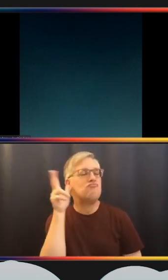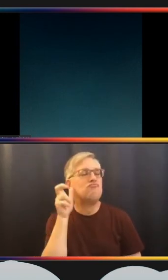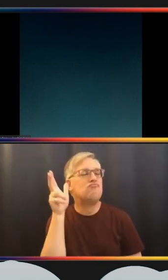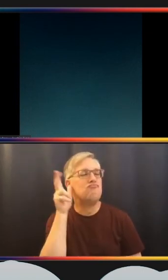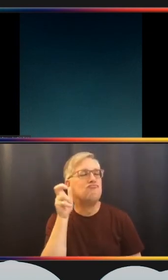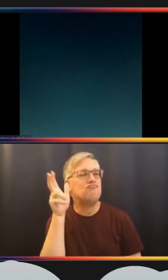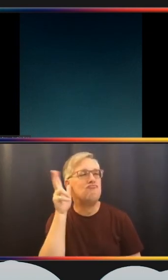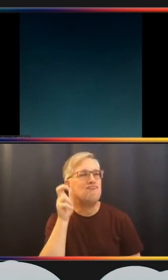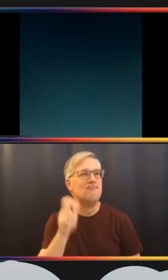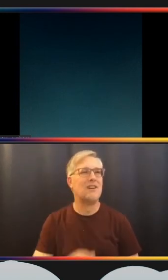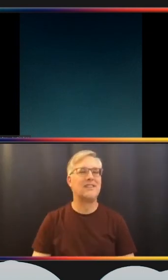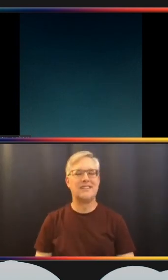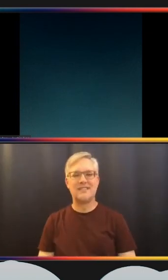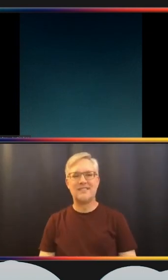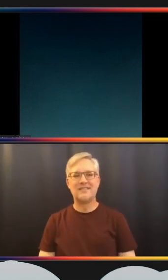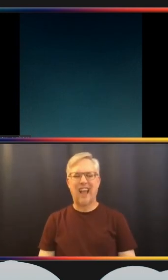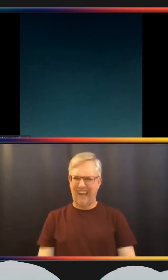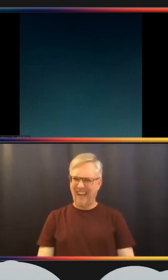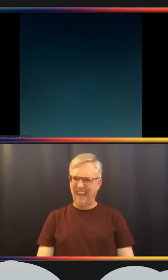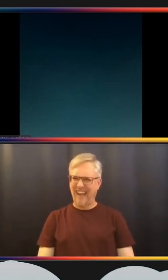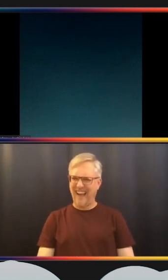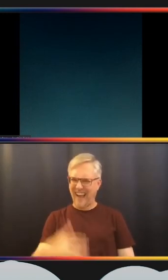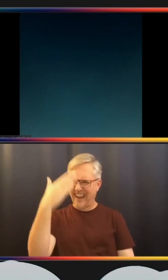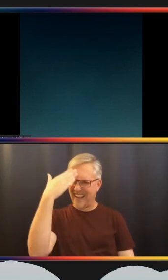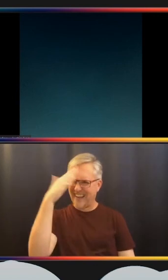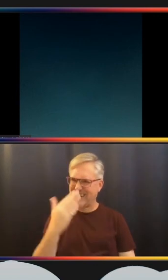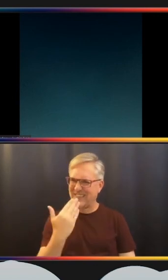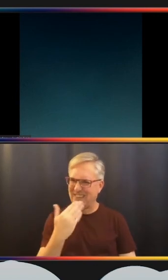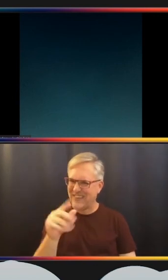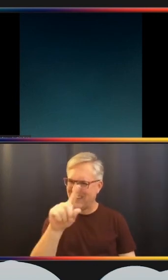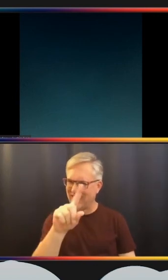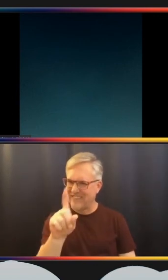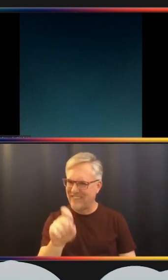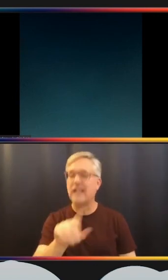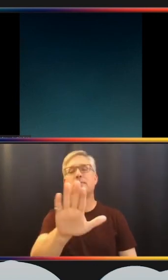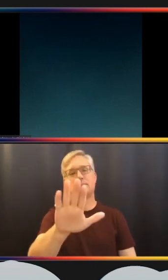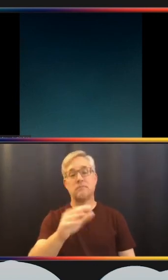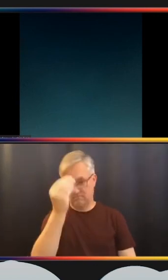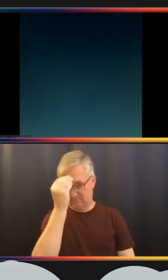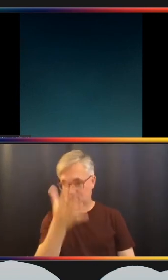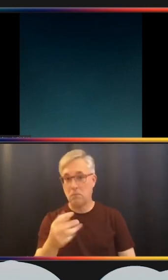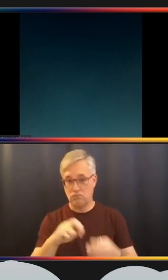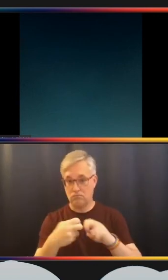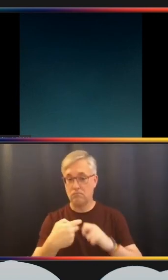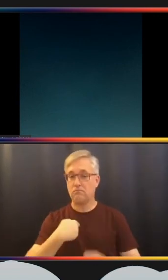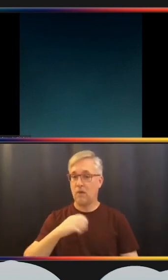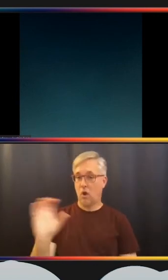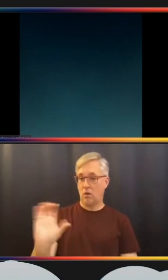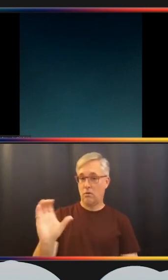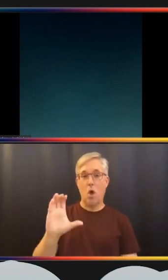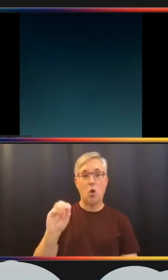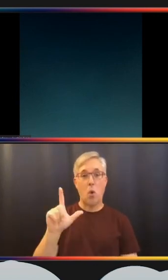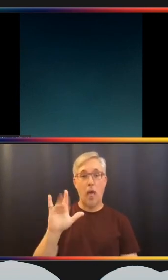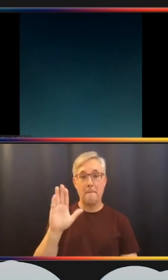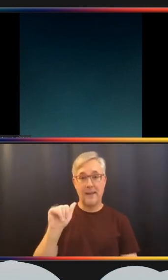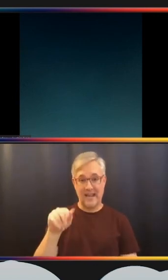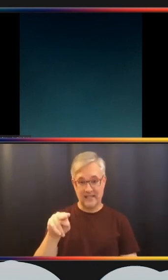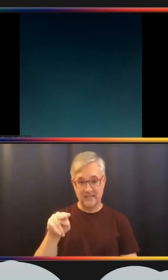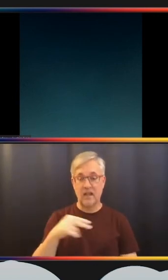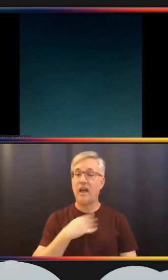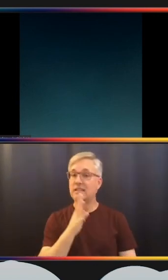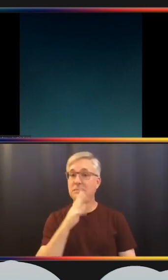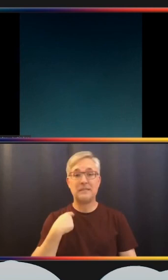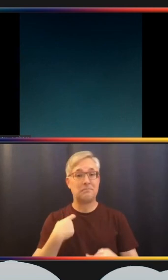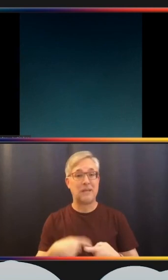I don't know. That's a good question. Here's the problem is I am Colombian, and when I speak Spanish, you can